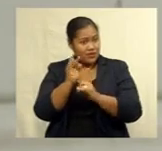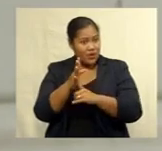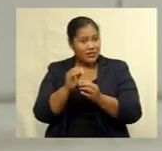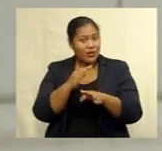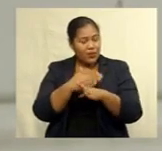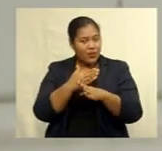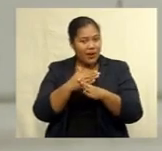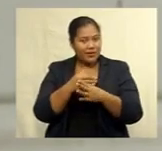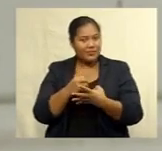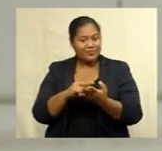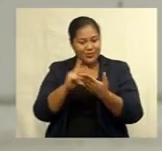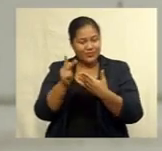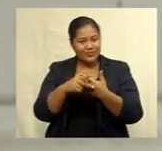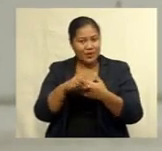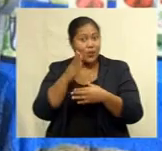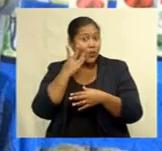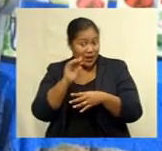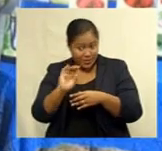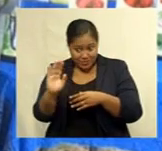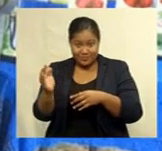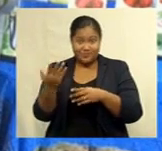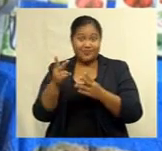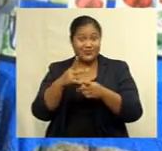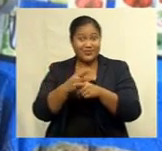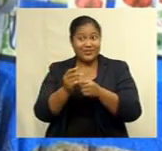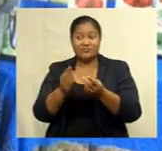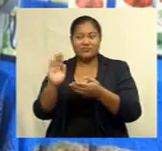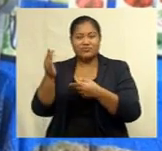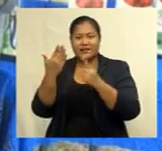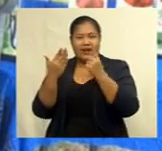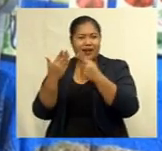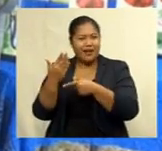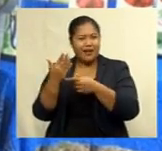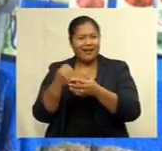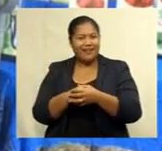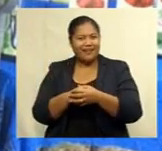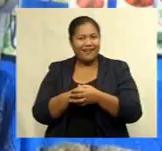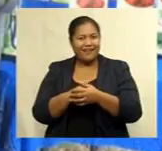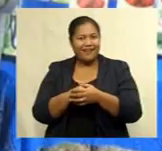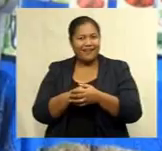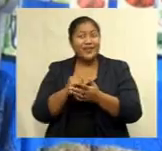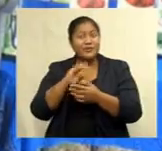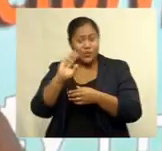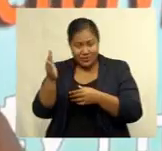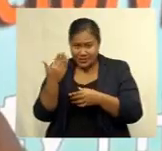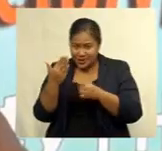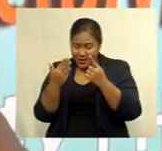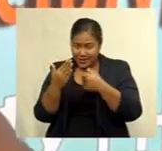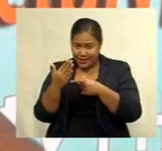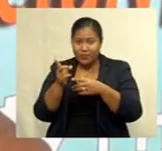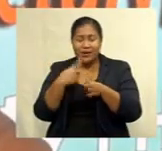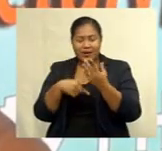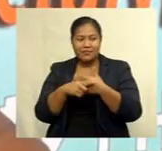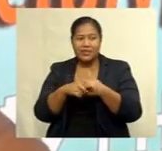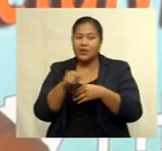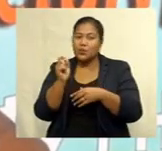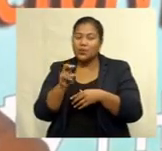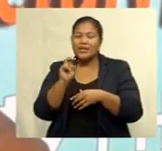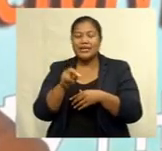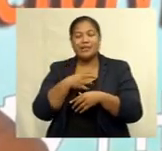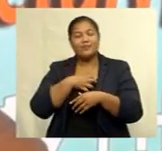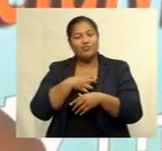has produced results. The end game should be that we need more